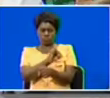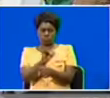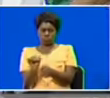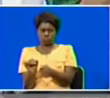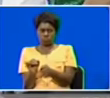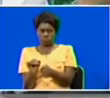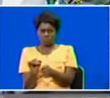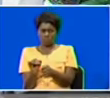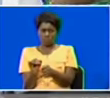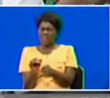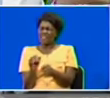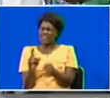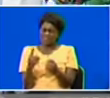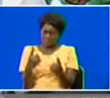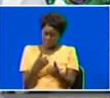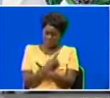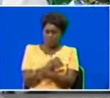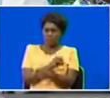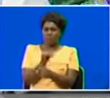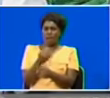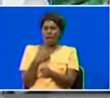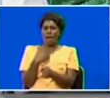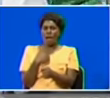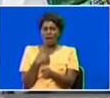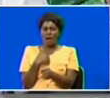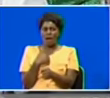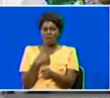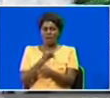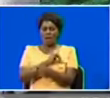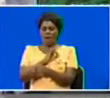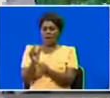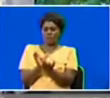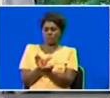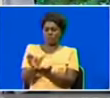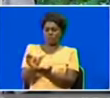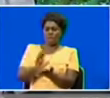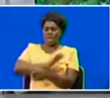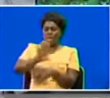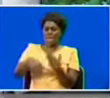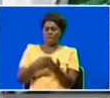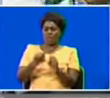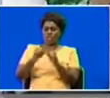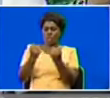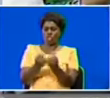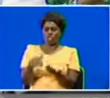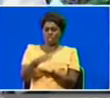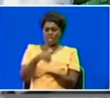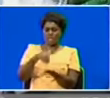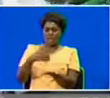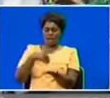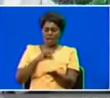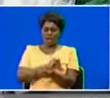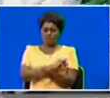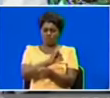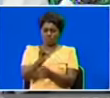Smokey, Bank Slaves, Swift. So we're going to have an arts fund in Starehe. So every social center will actually have an art hub, and we'll actually